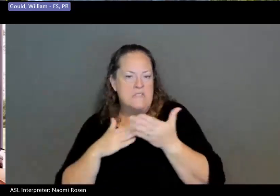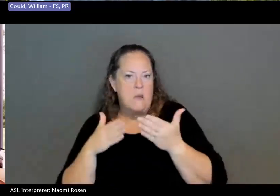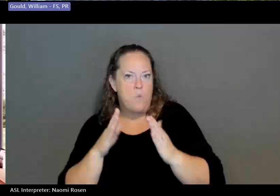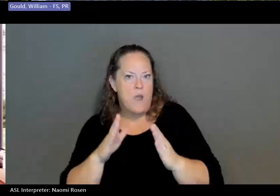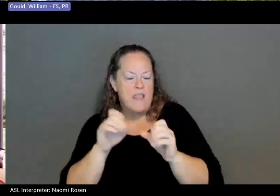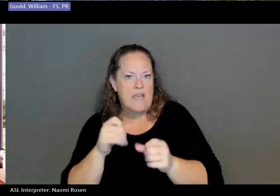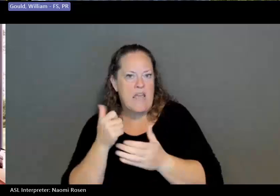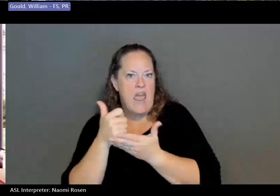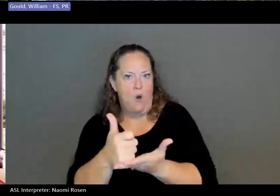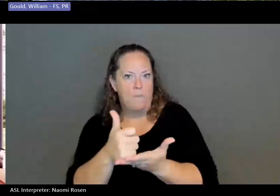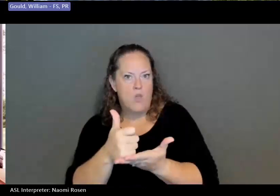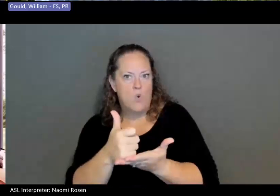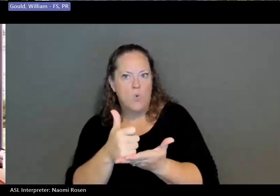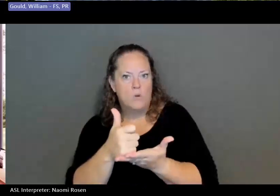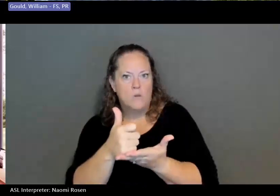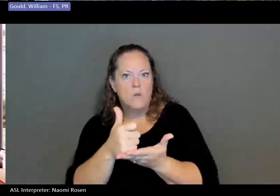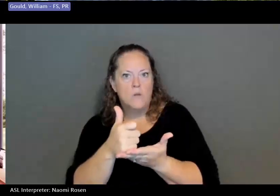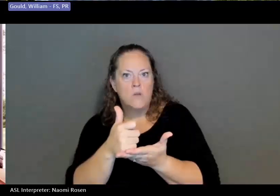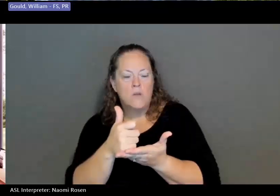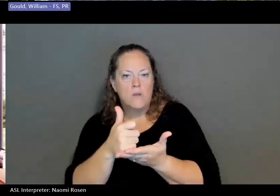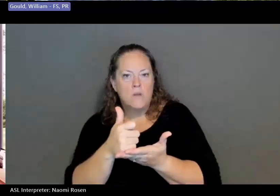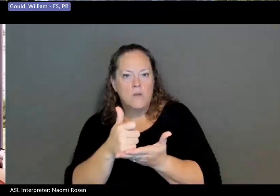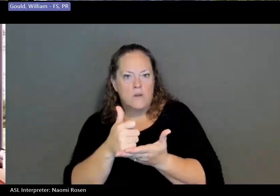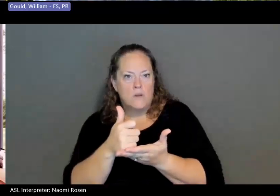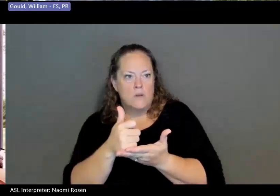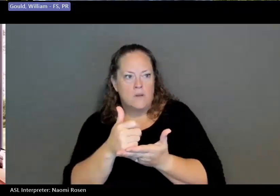get past some of the drought activities.